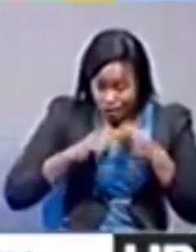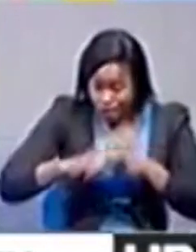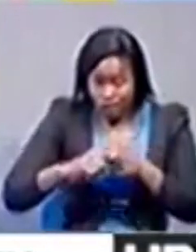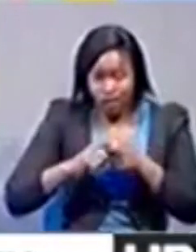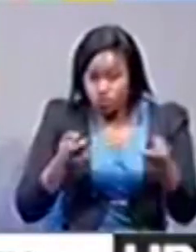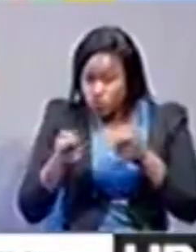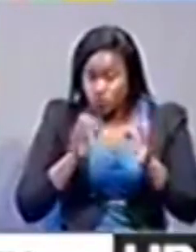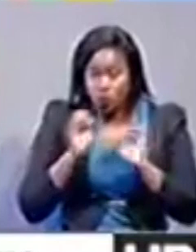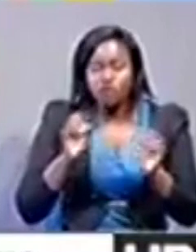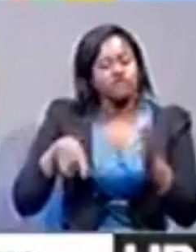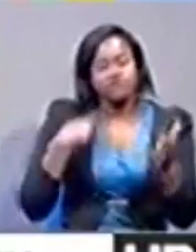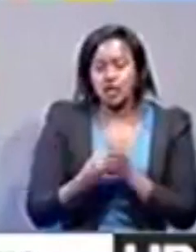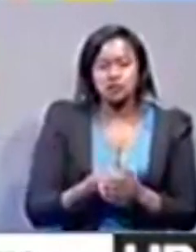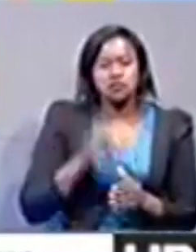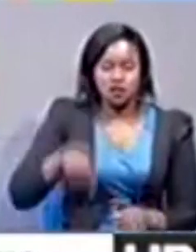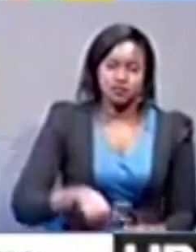You will fail.